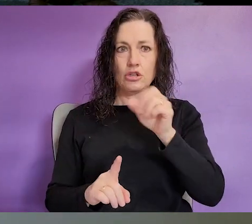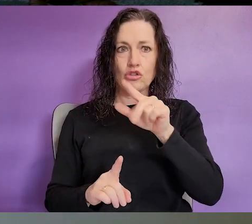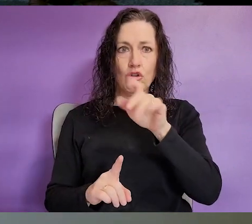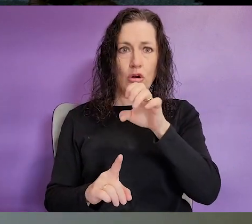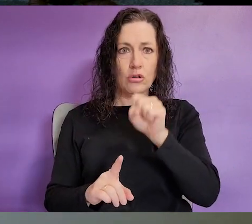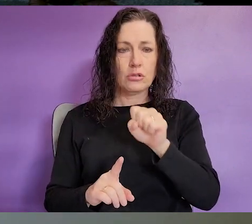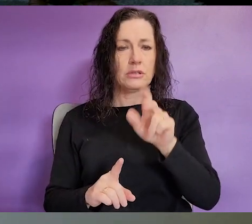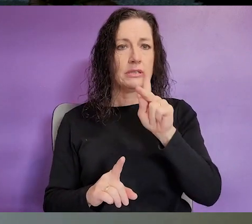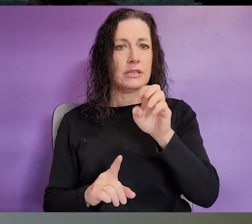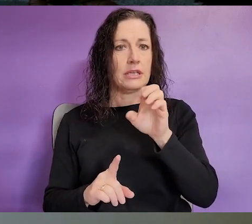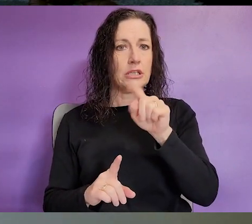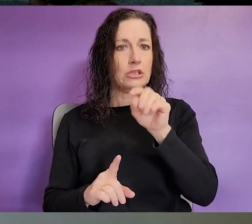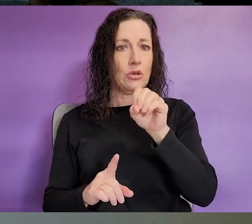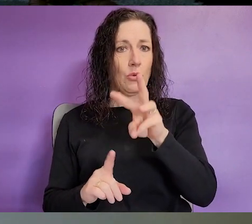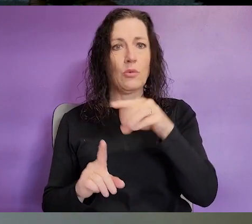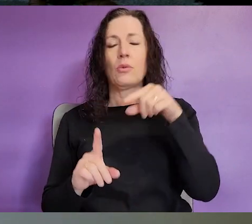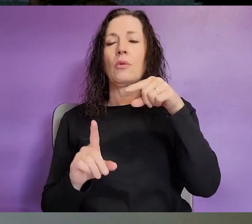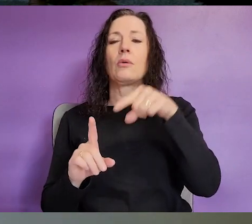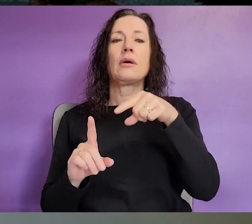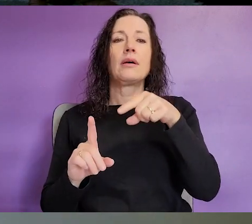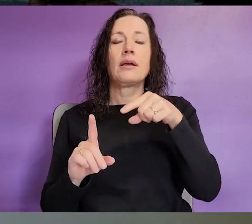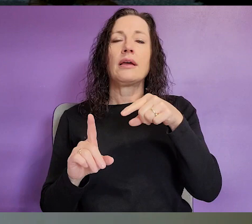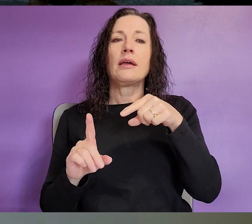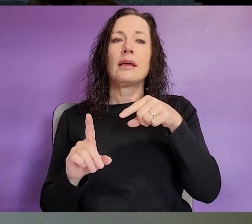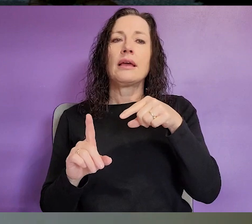Charles Couteau,